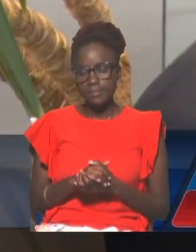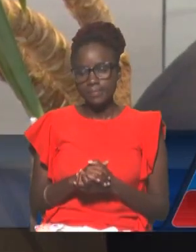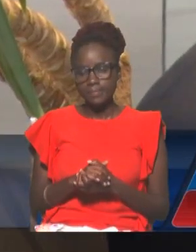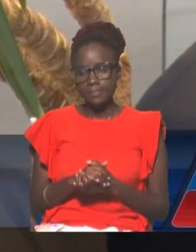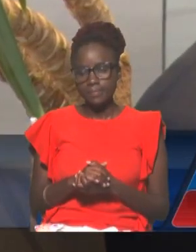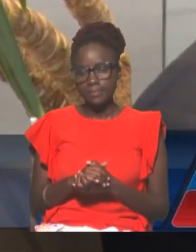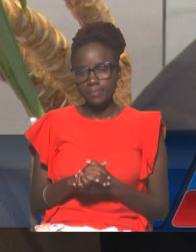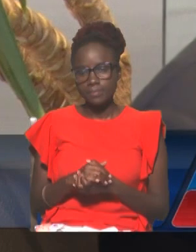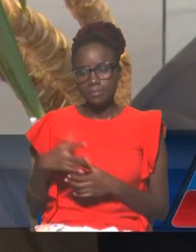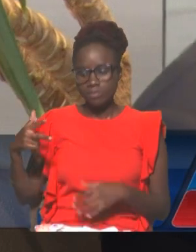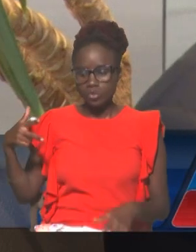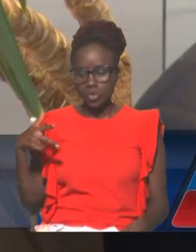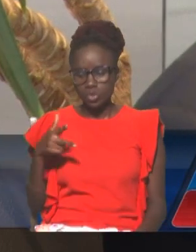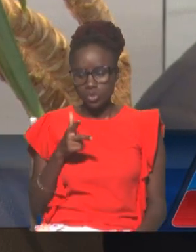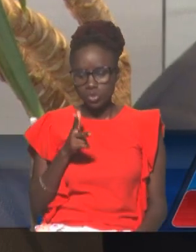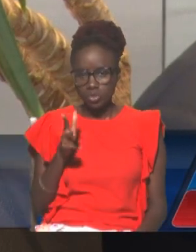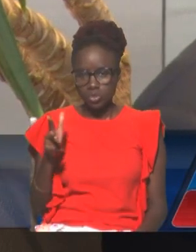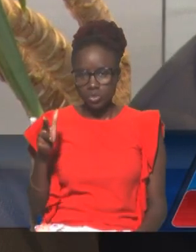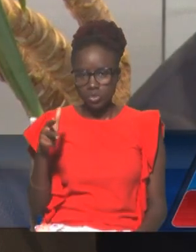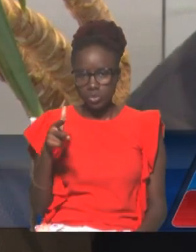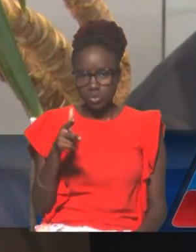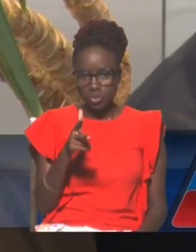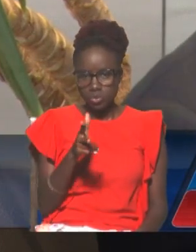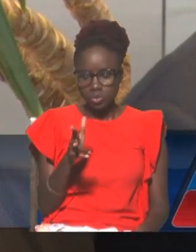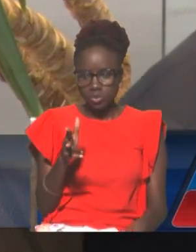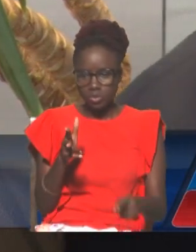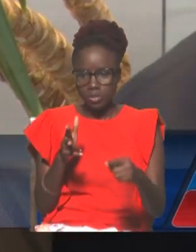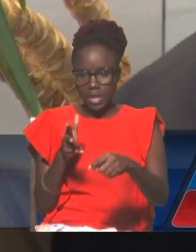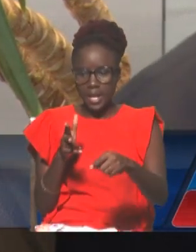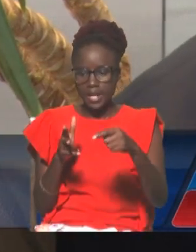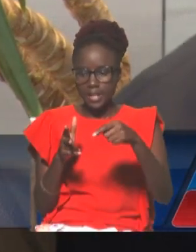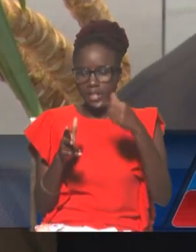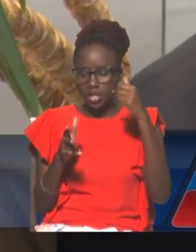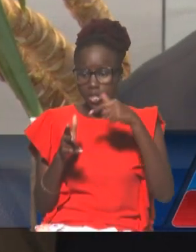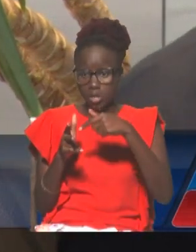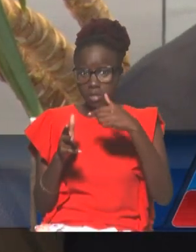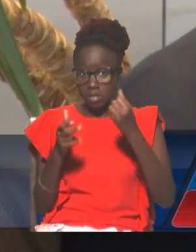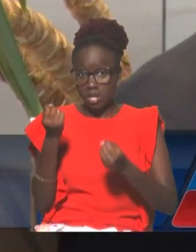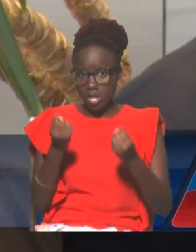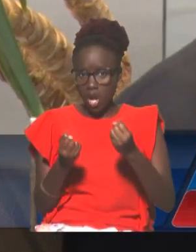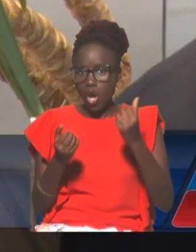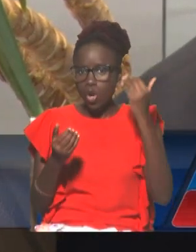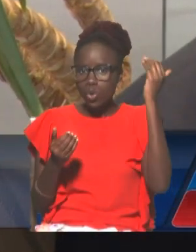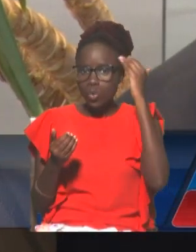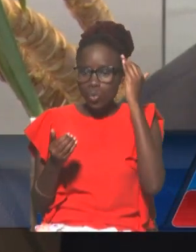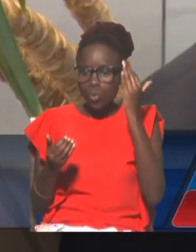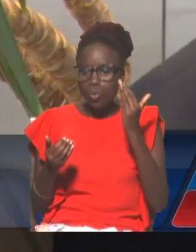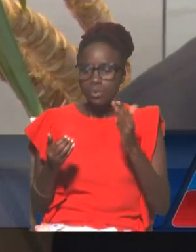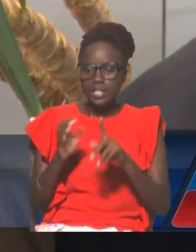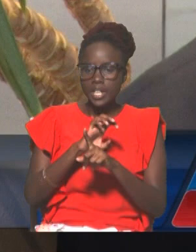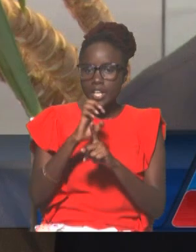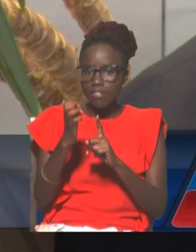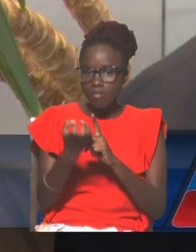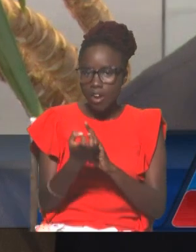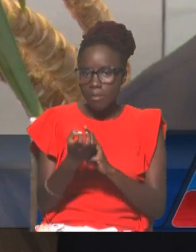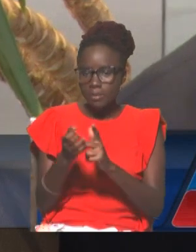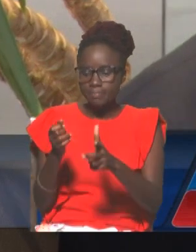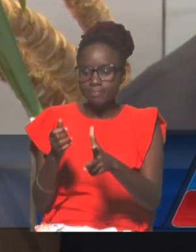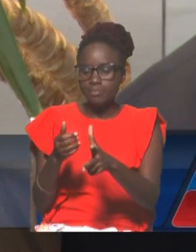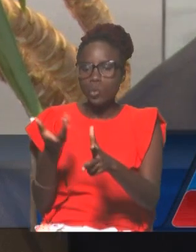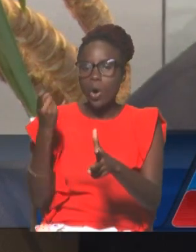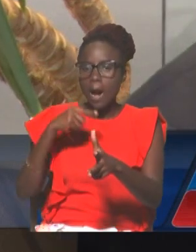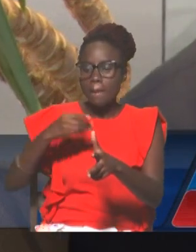to actually sense what is the environment coming forward into this car, what is the environment behind it,